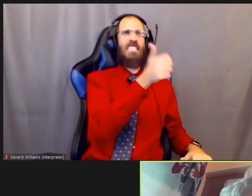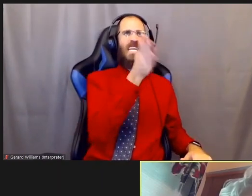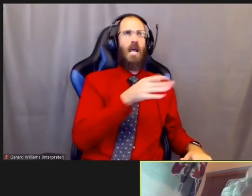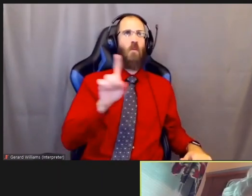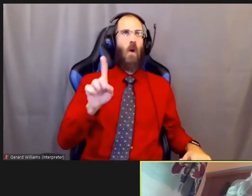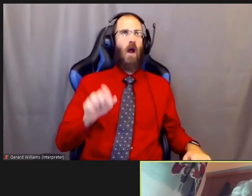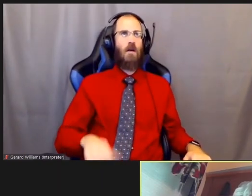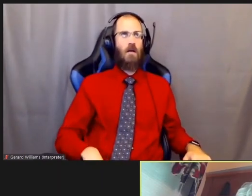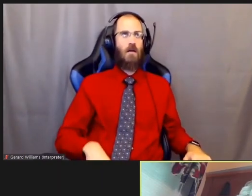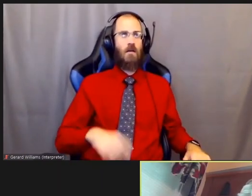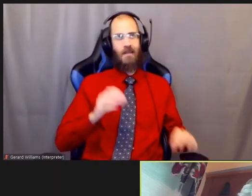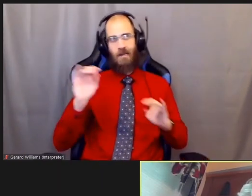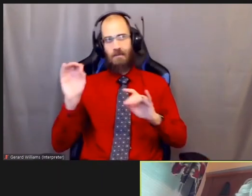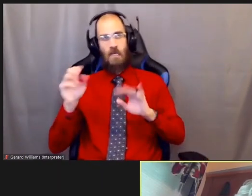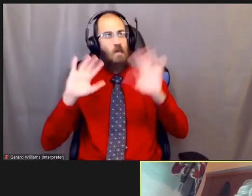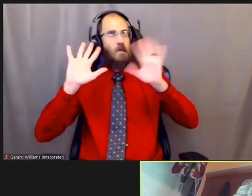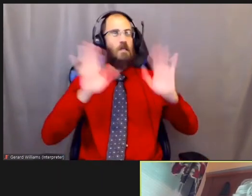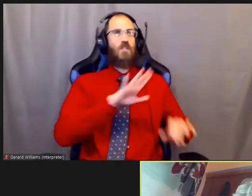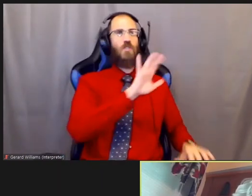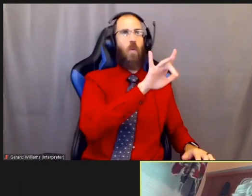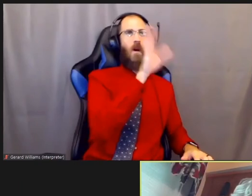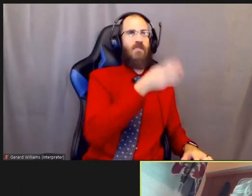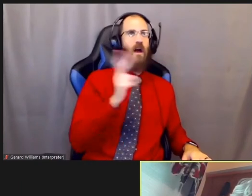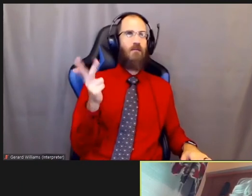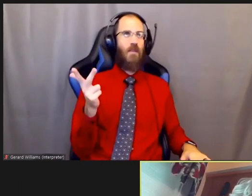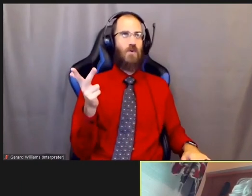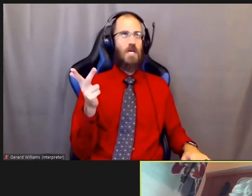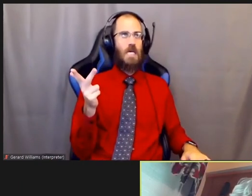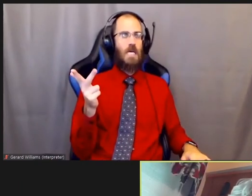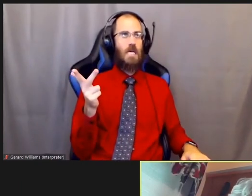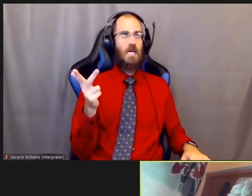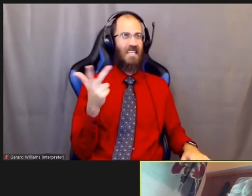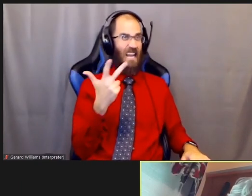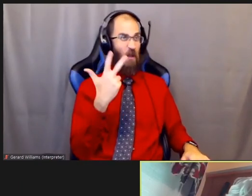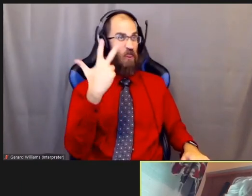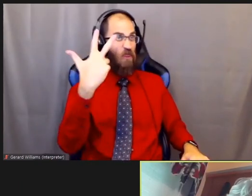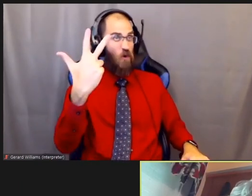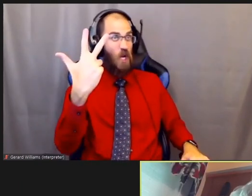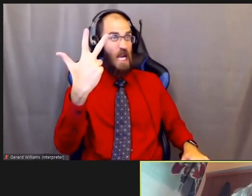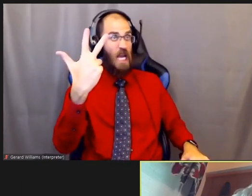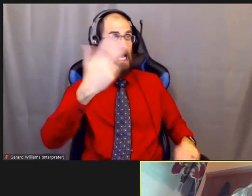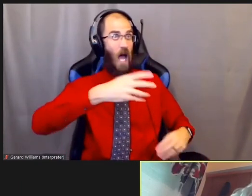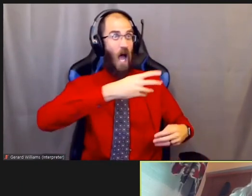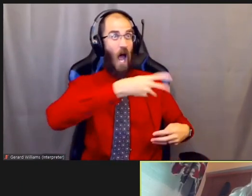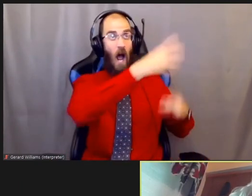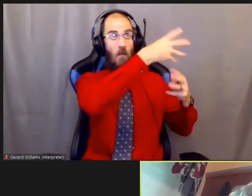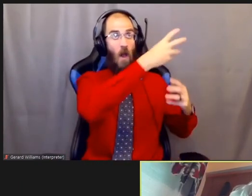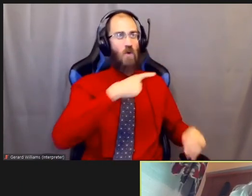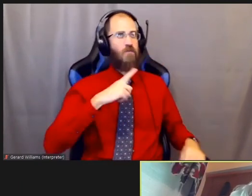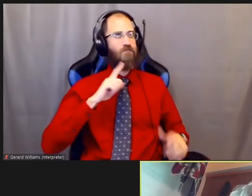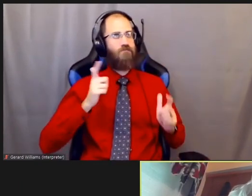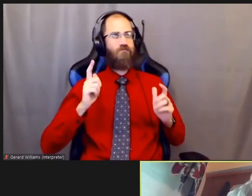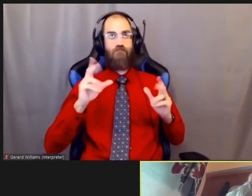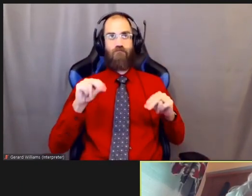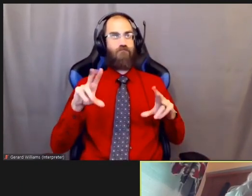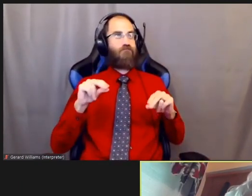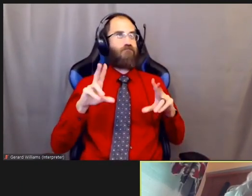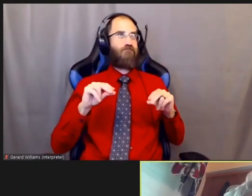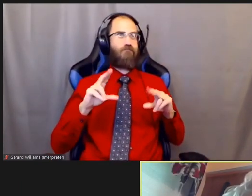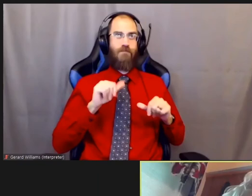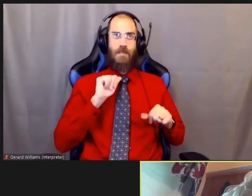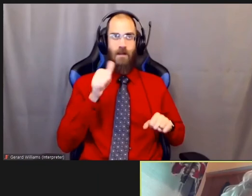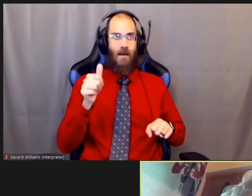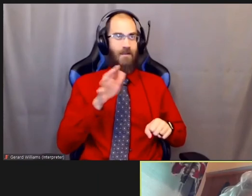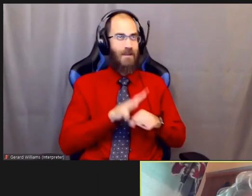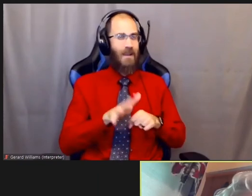at 25.3 and now finding that three upload is not gonna cut it. So we're going back